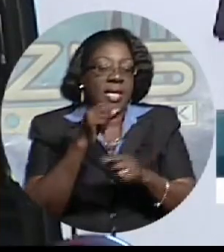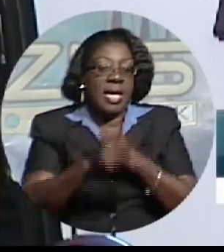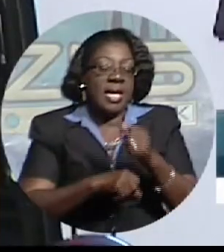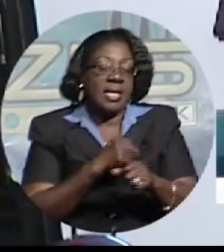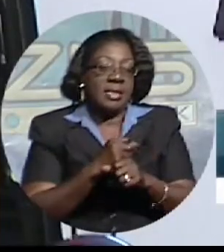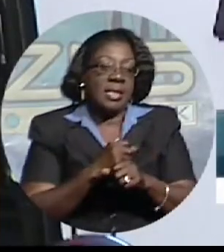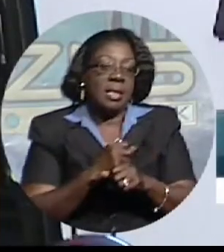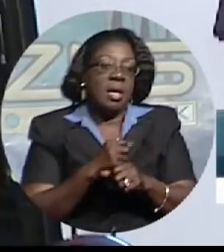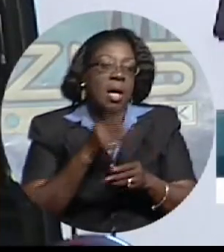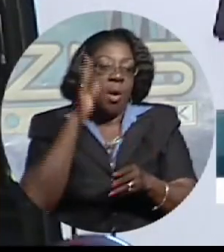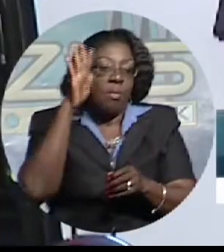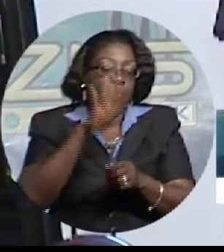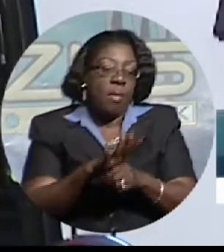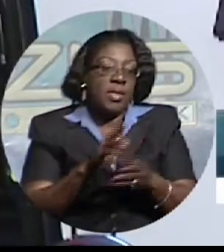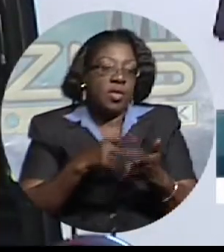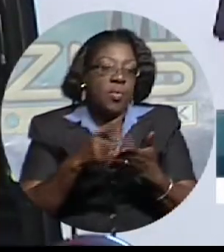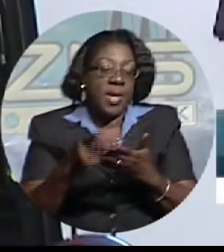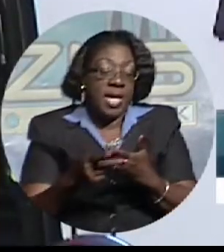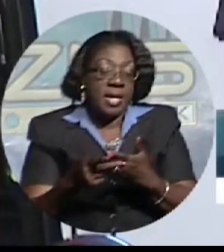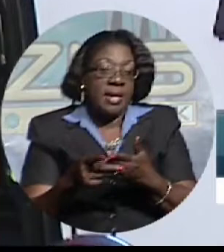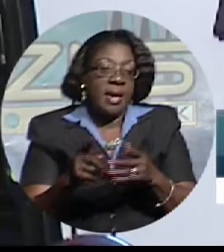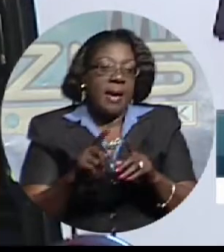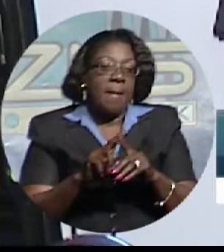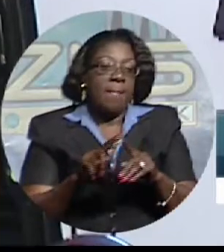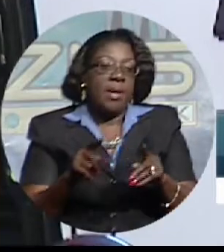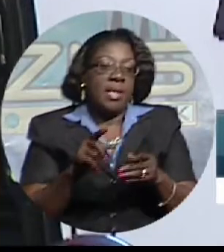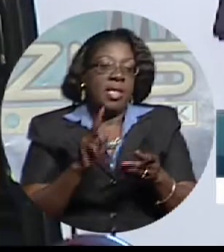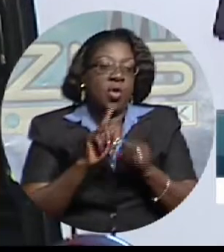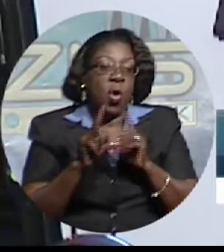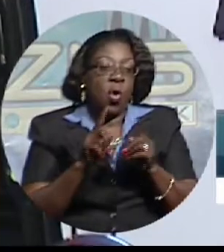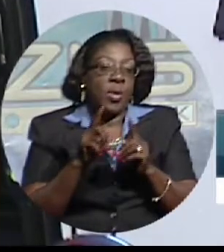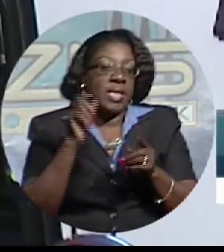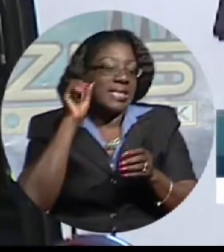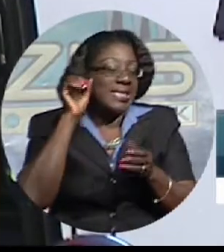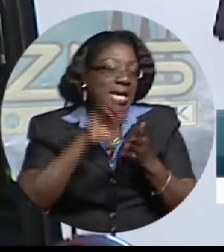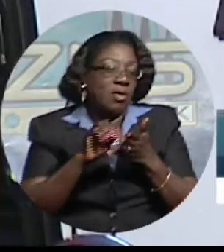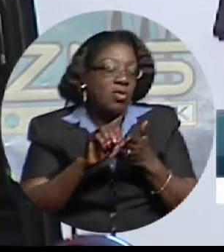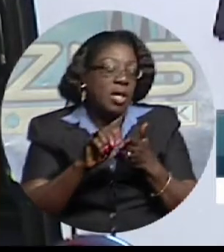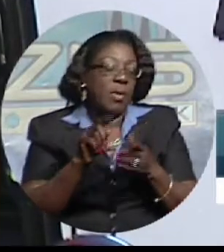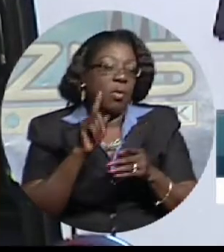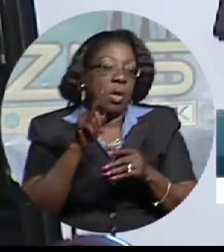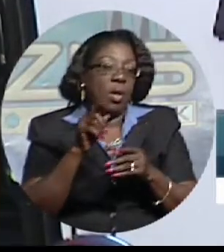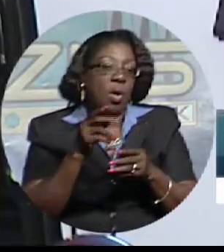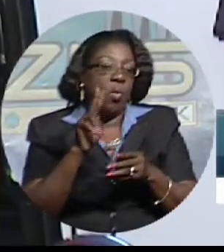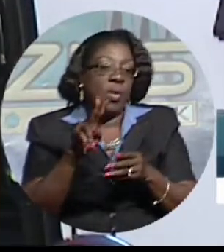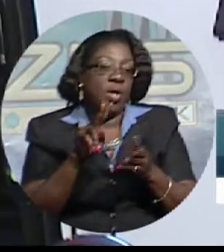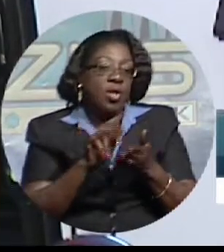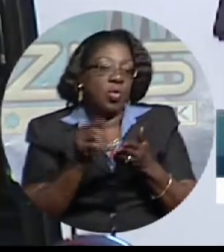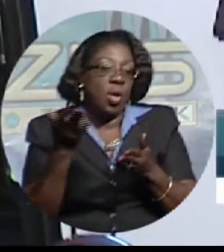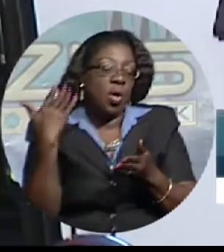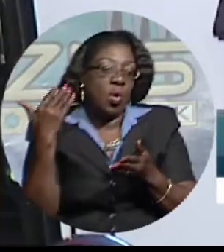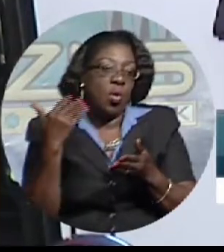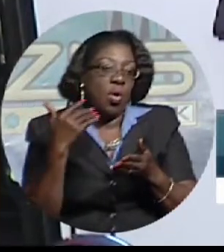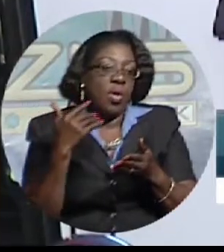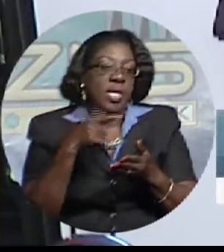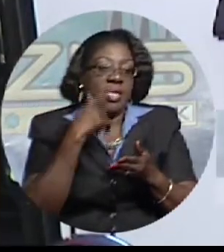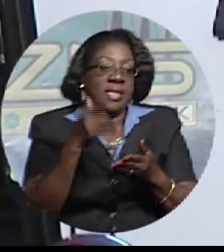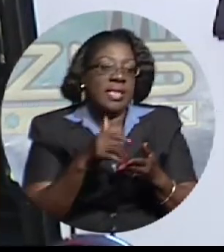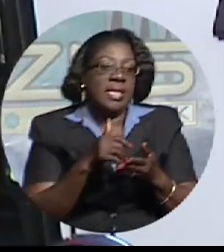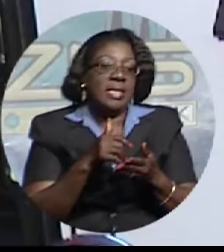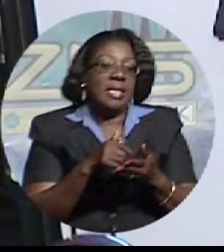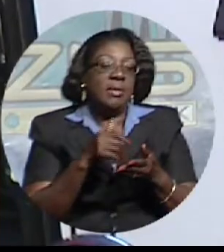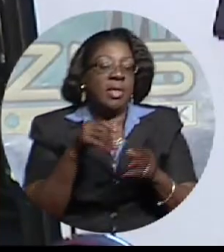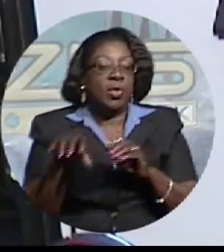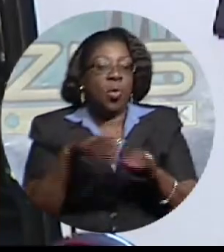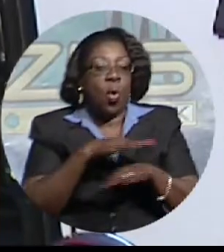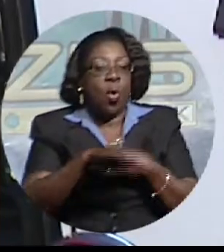month. I spoke with the payment secretary about a week or two ago. He indicated he has done all he can to cause the payments to be executed.